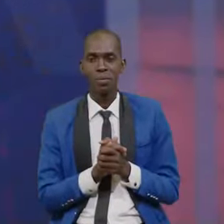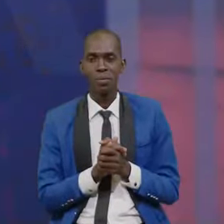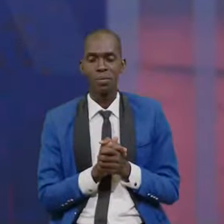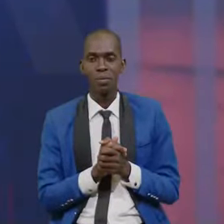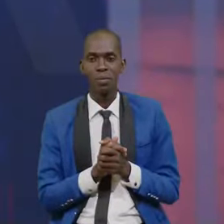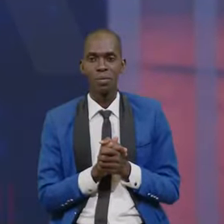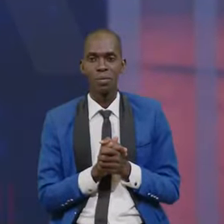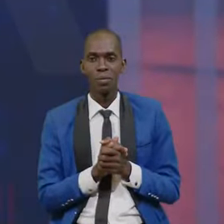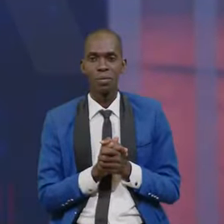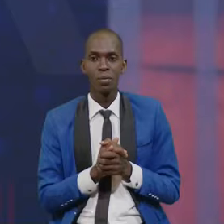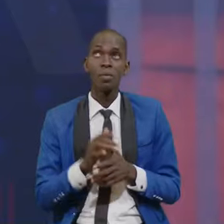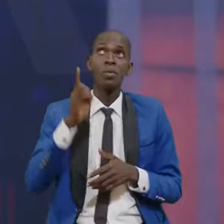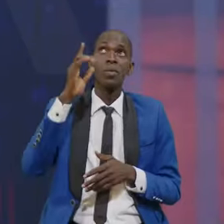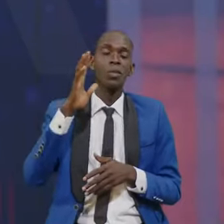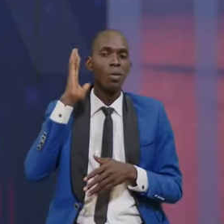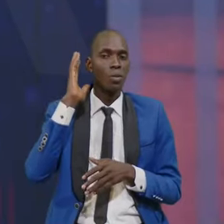God will answer me.